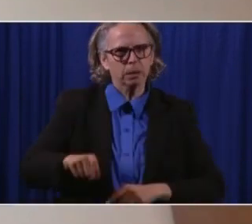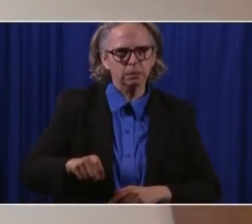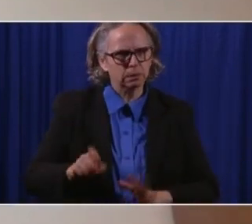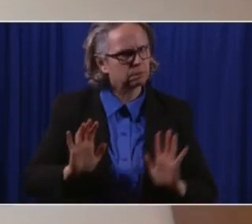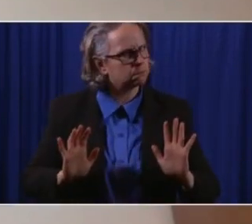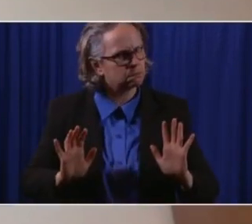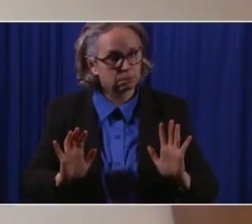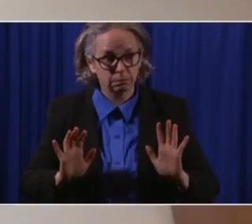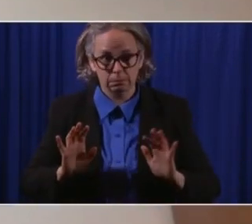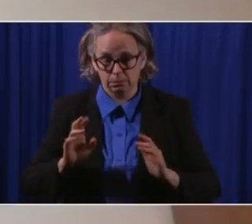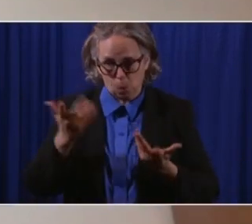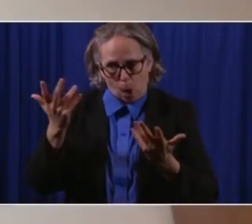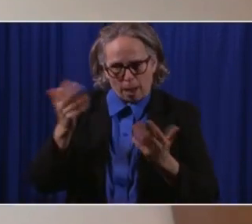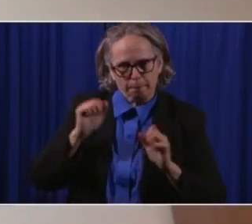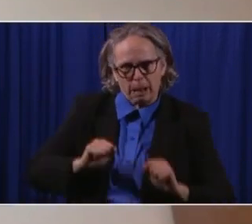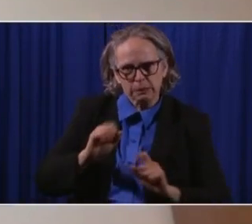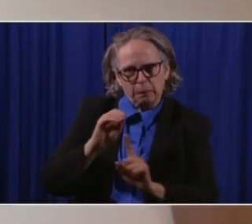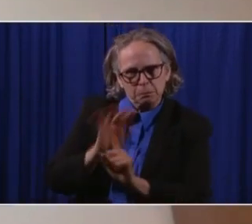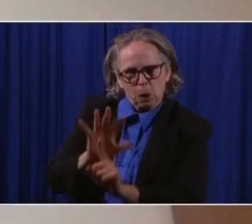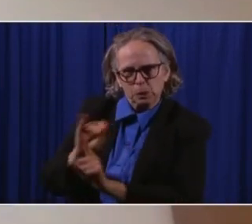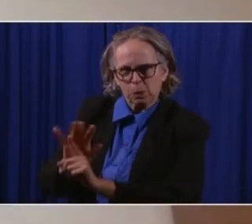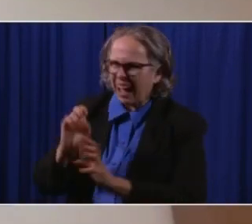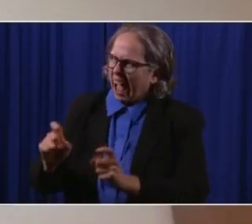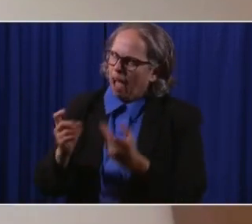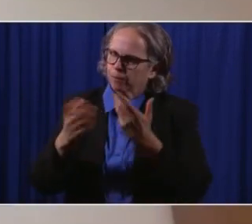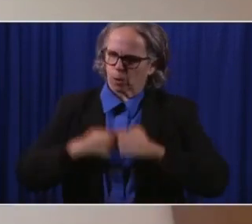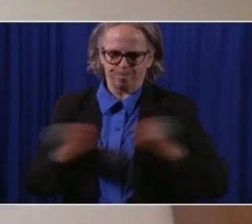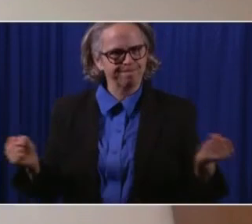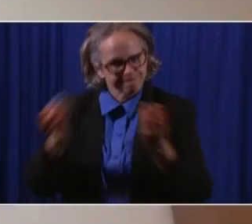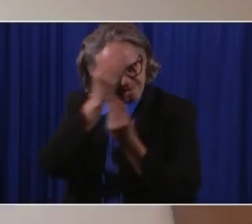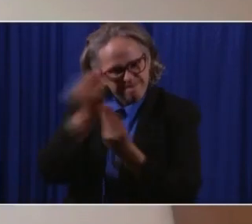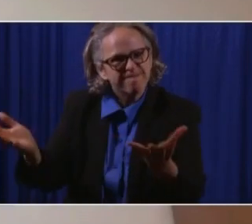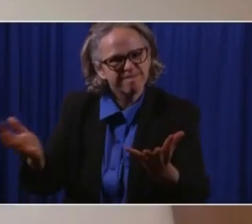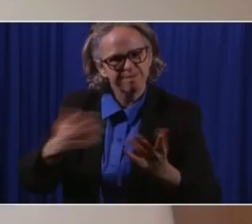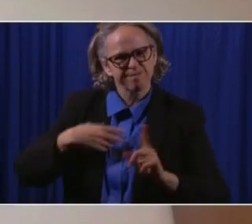make those aware that there could be a positive case. And then I